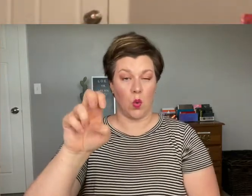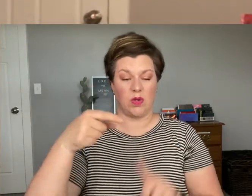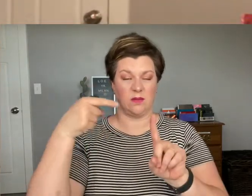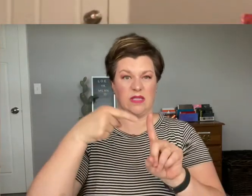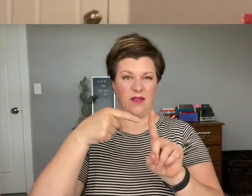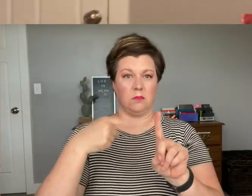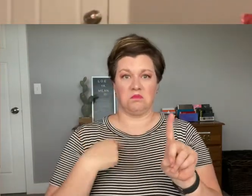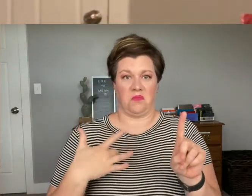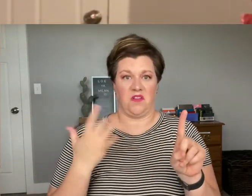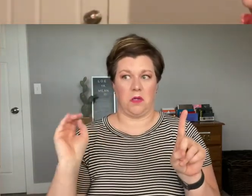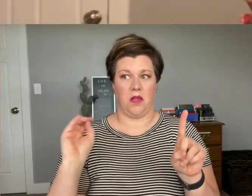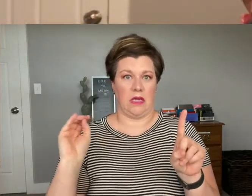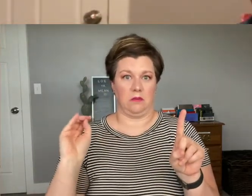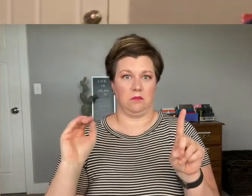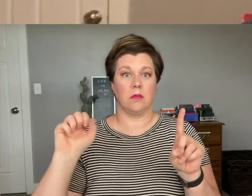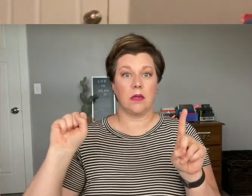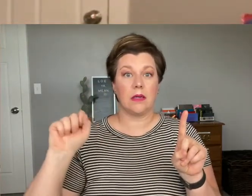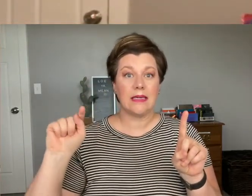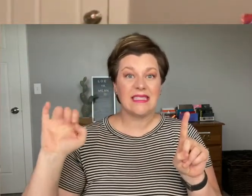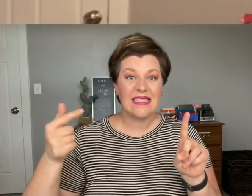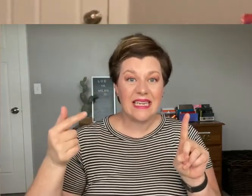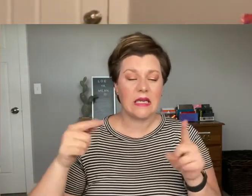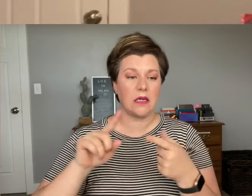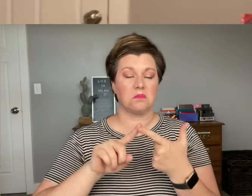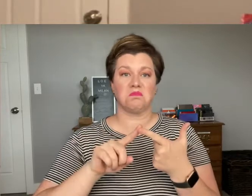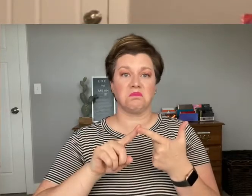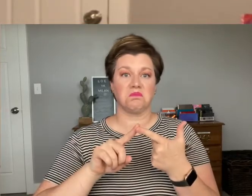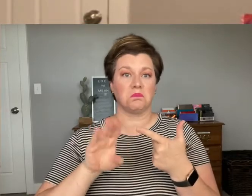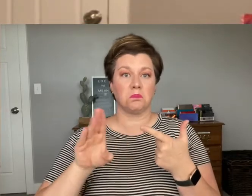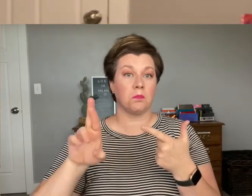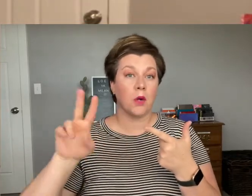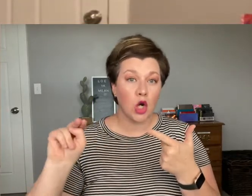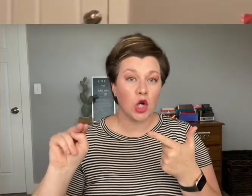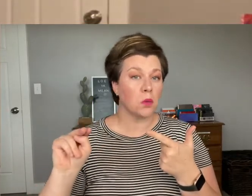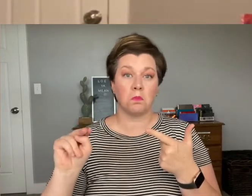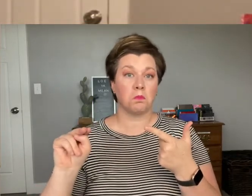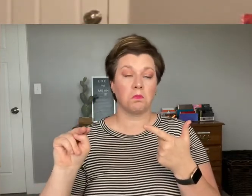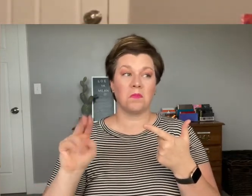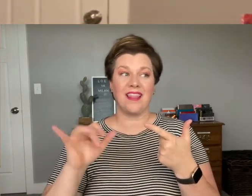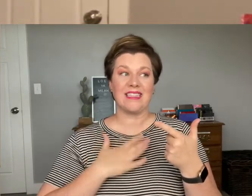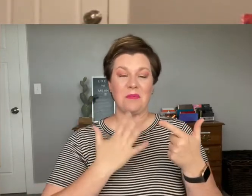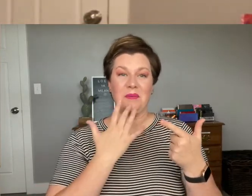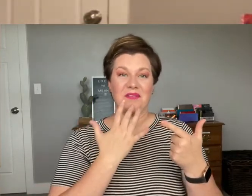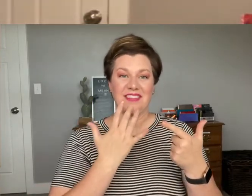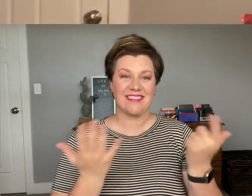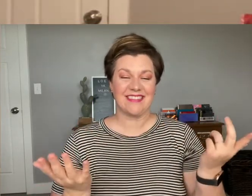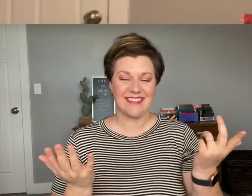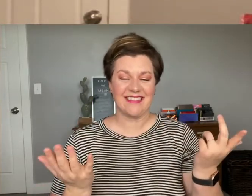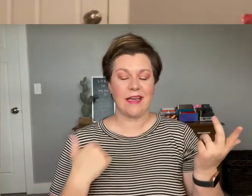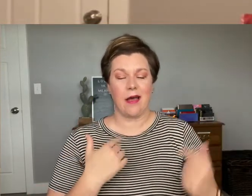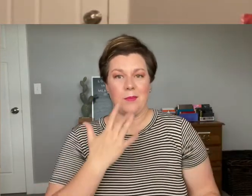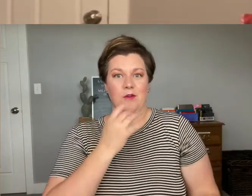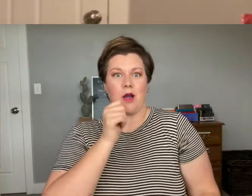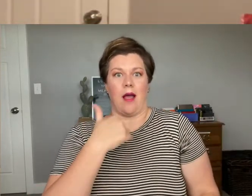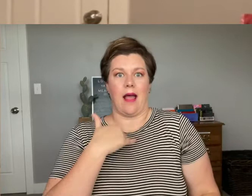So that is the toning stage. When I'm using a toner, that specific toner, I don't feel anything. It doesn't sting, it